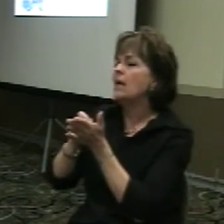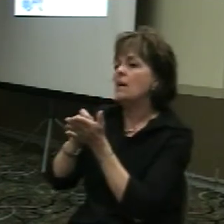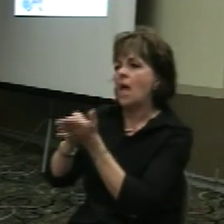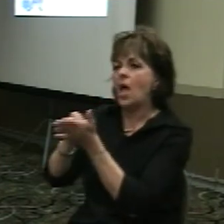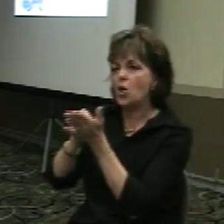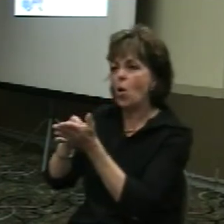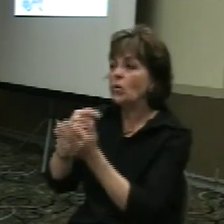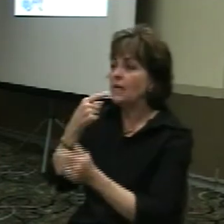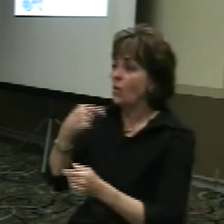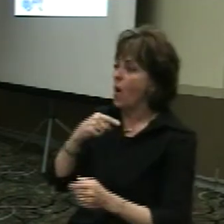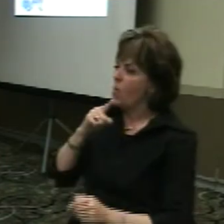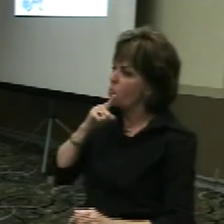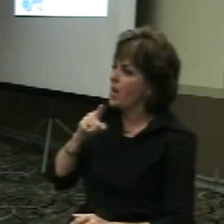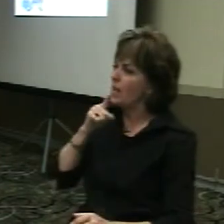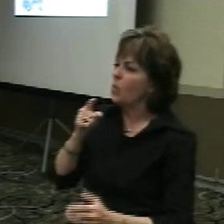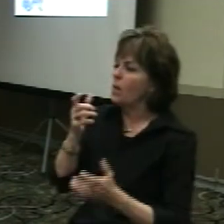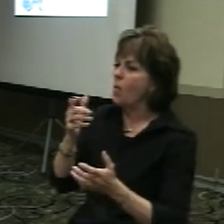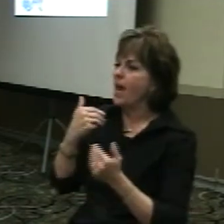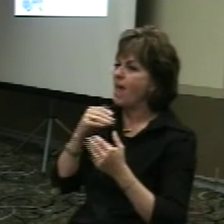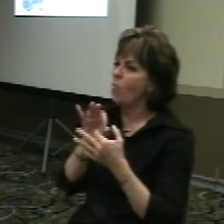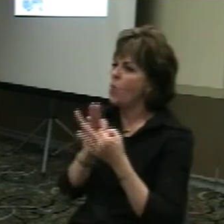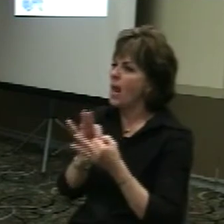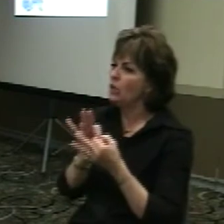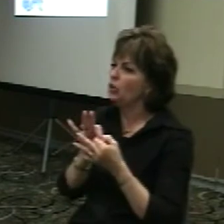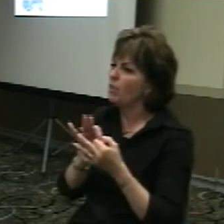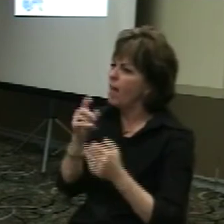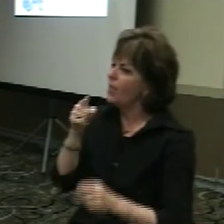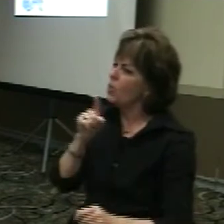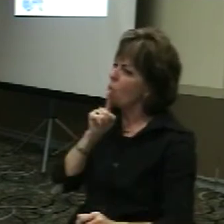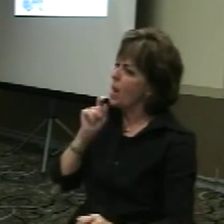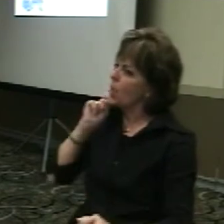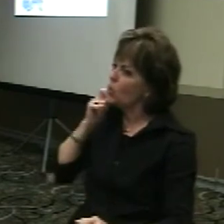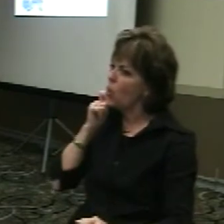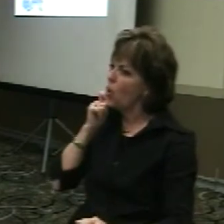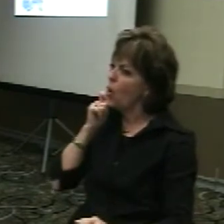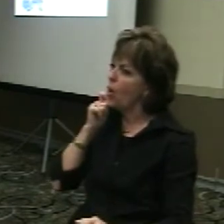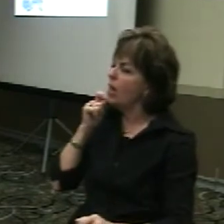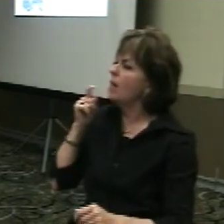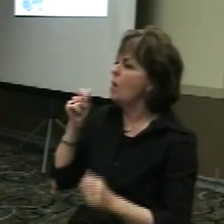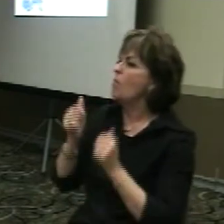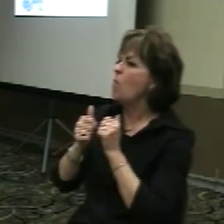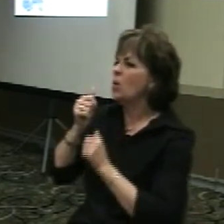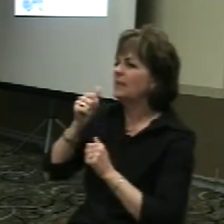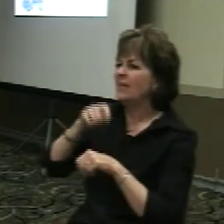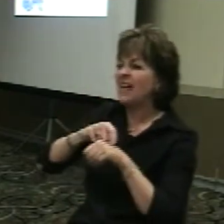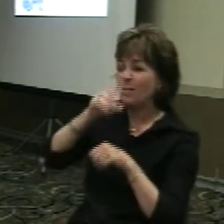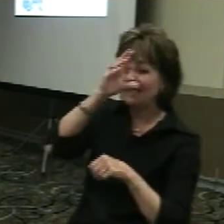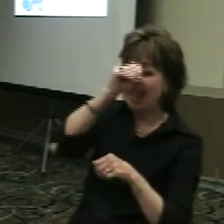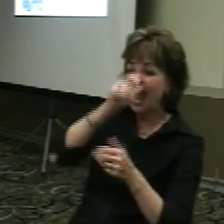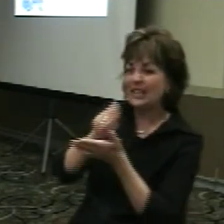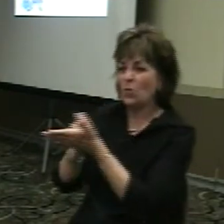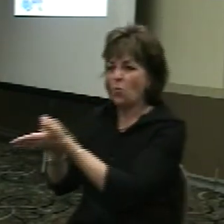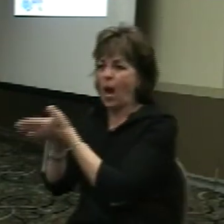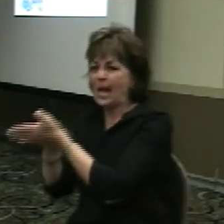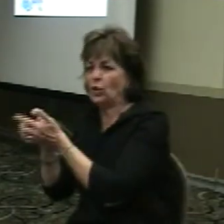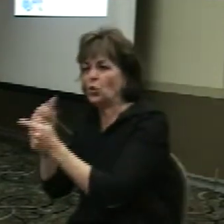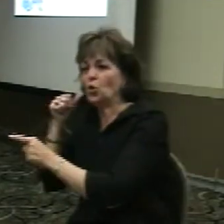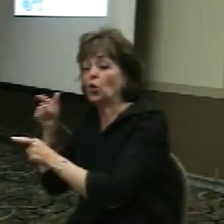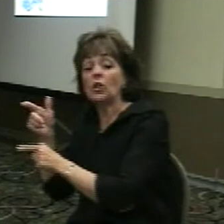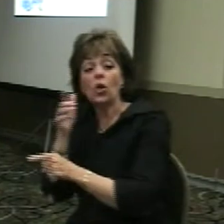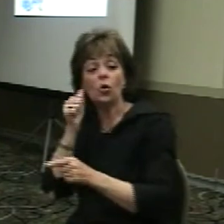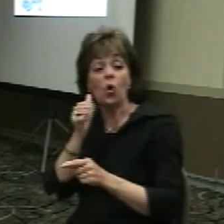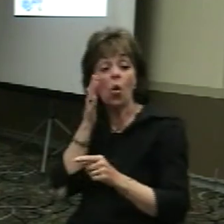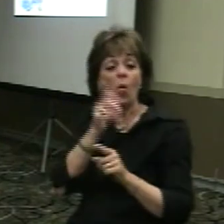note telling you that I really, really would like to have a relationship and I think you're really cool. And this is usually guys to girls. And the girl